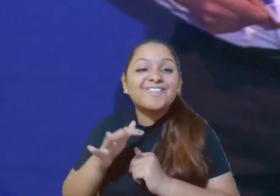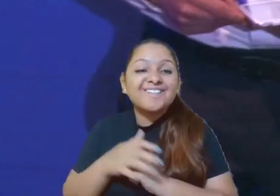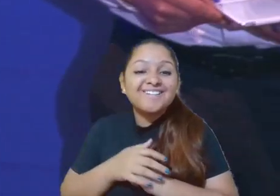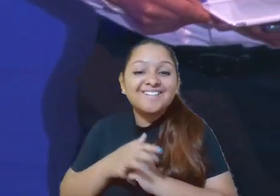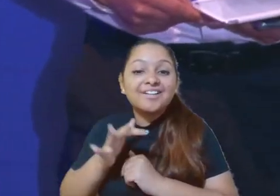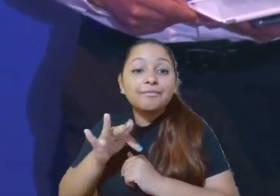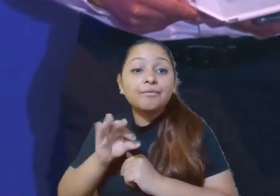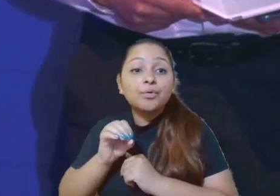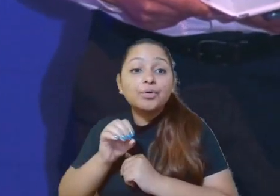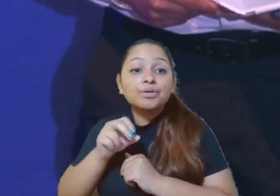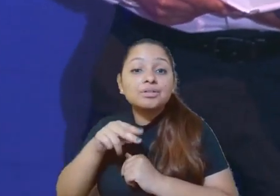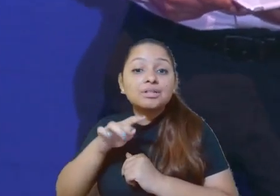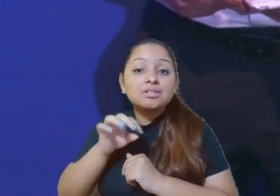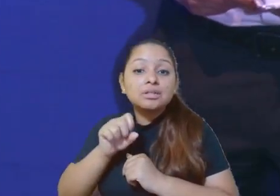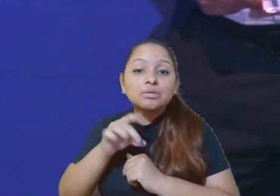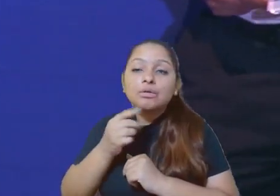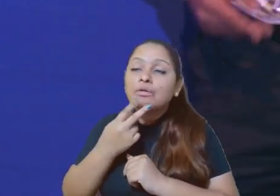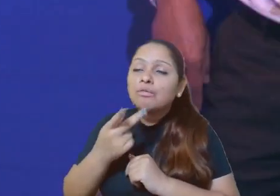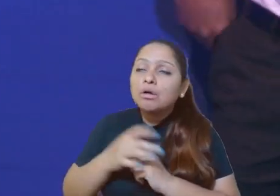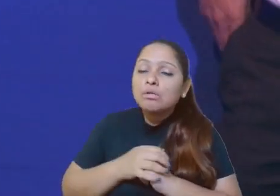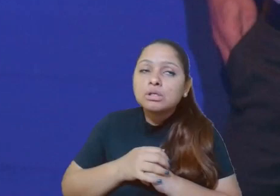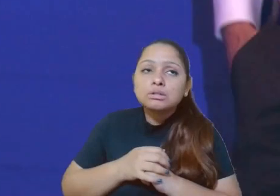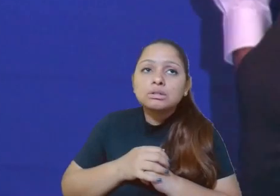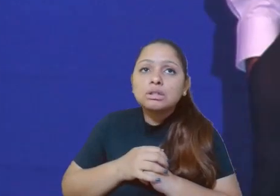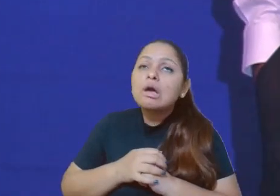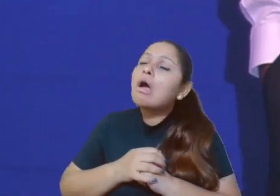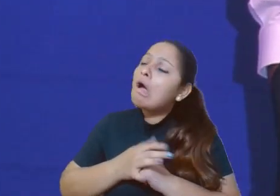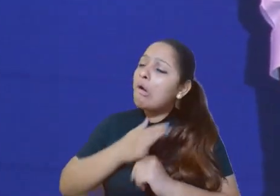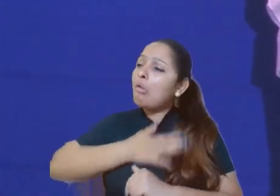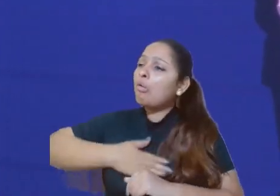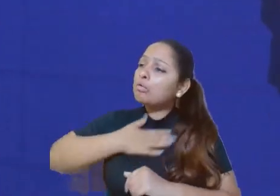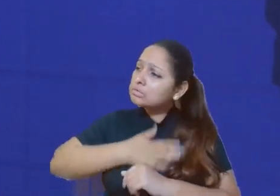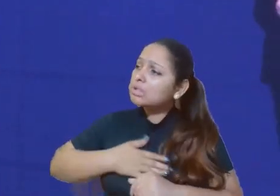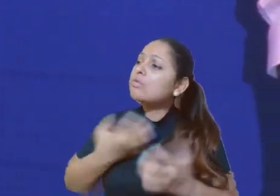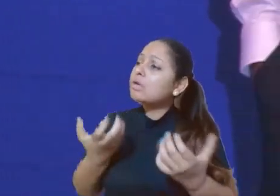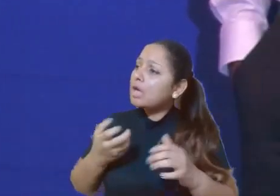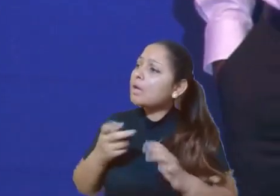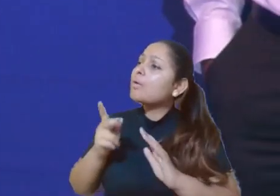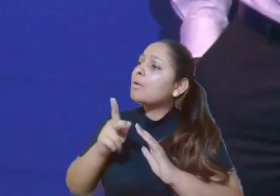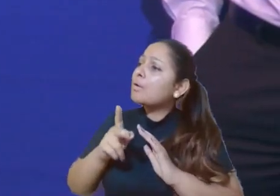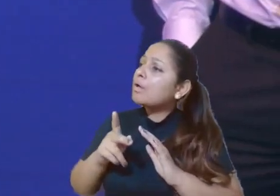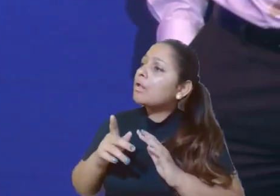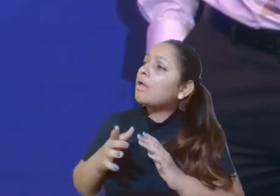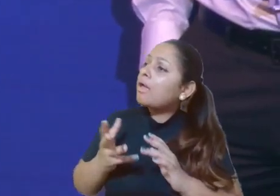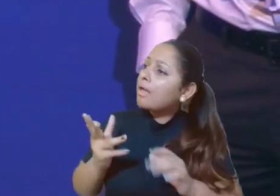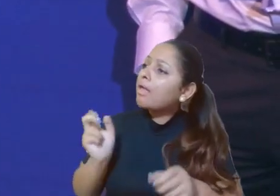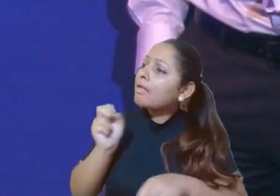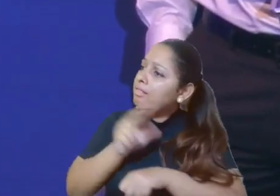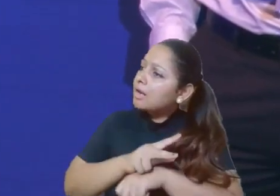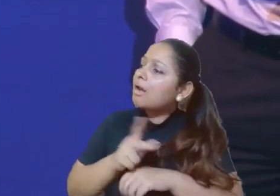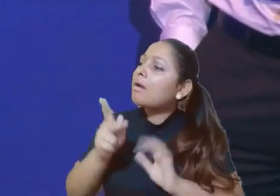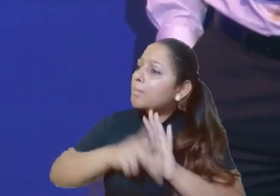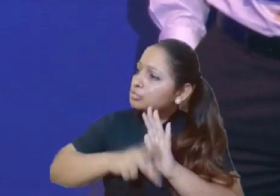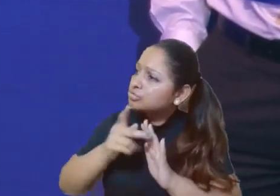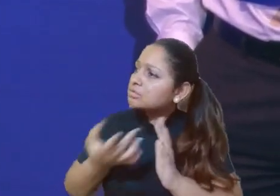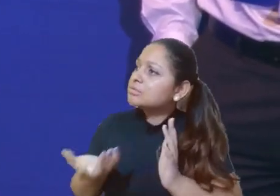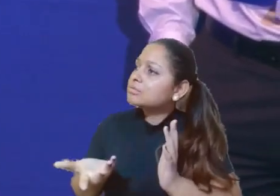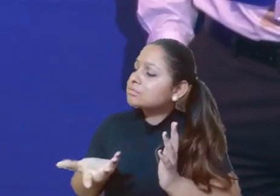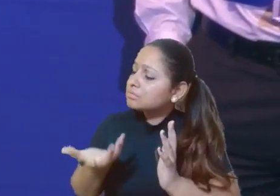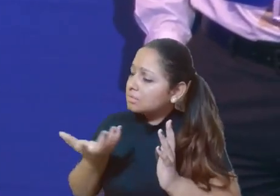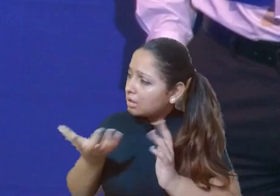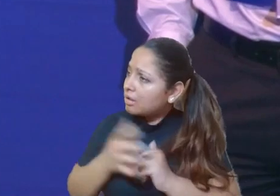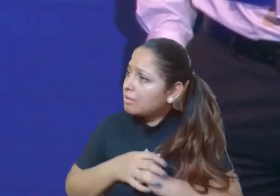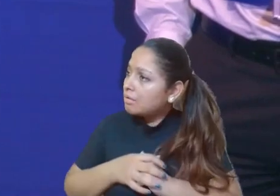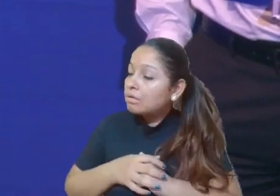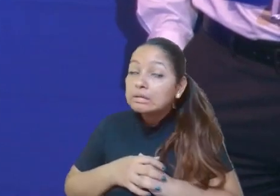I want to participate. They were not there. And now, before yesterday, we're talking to Brazilian companies of small